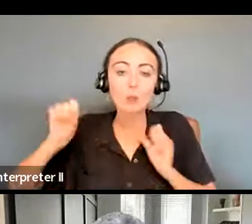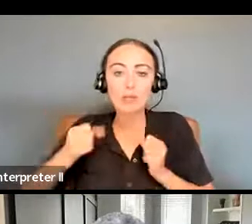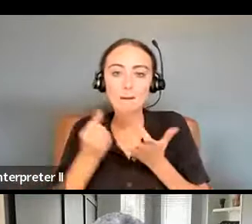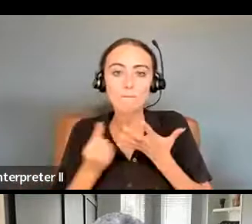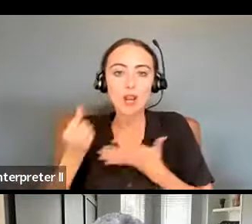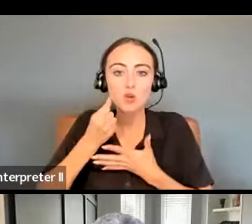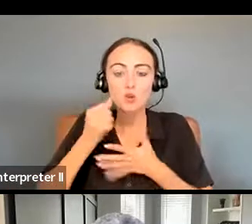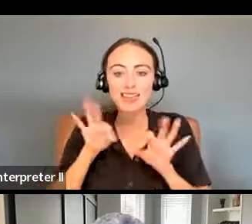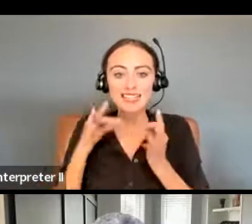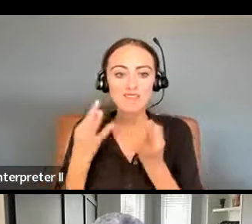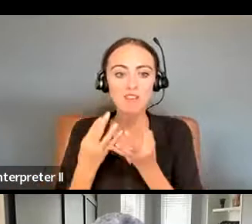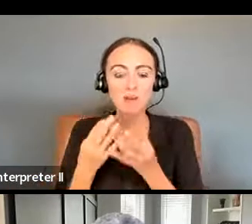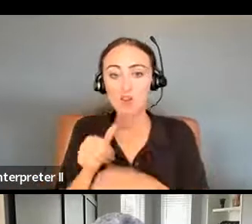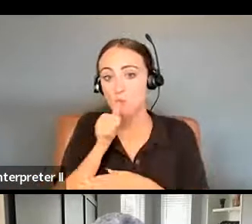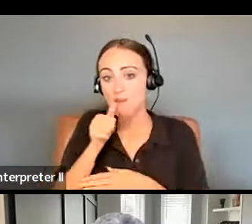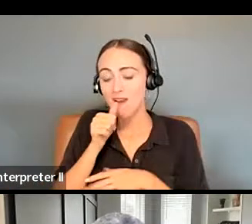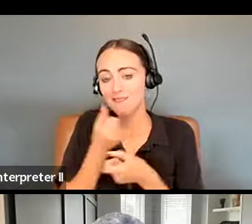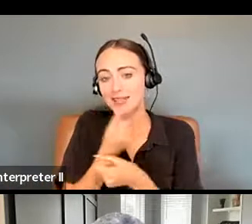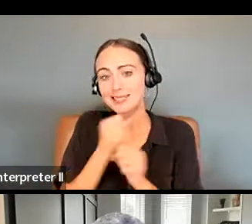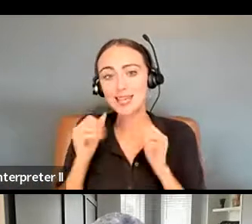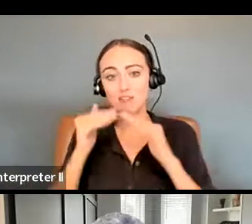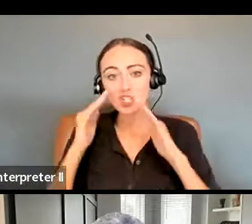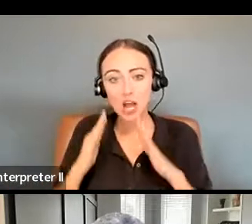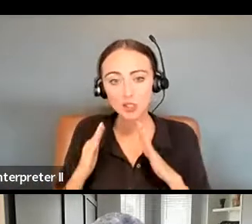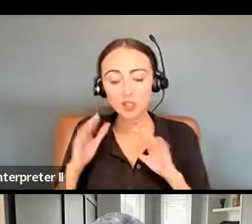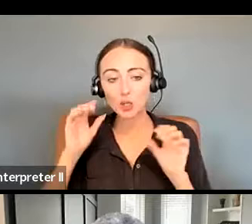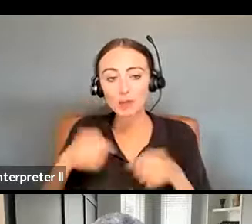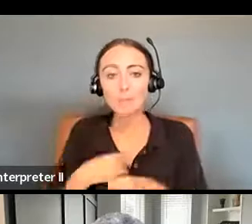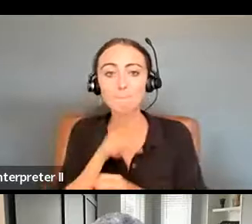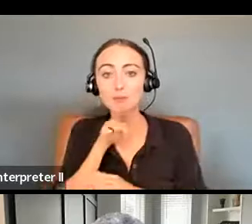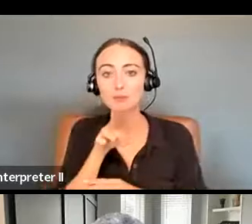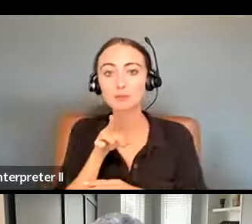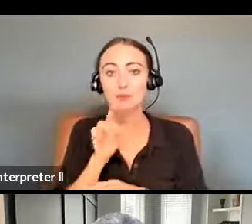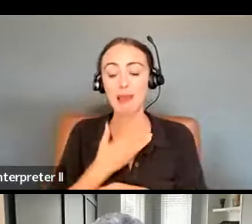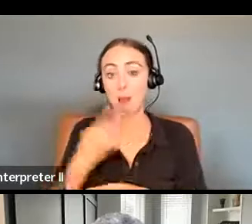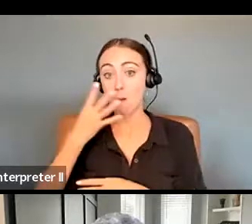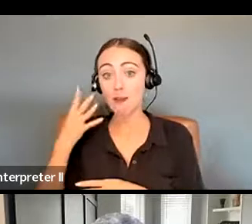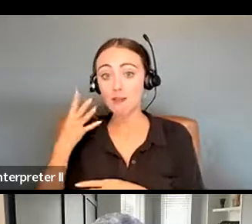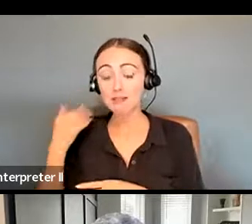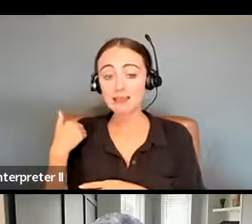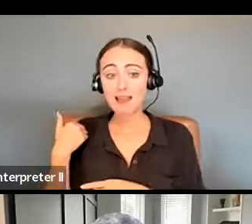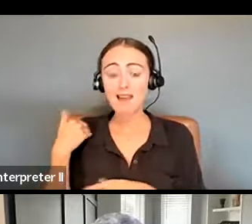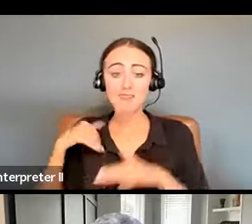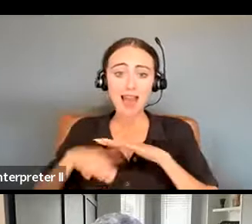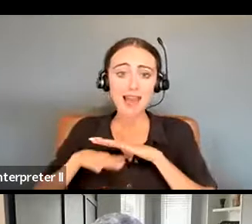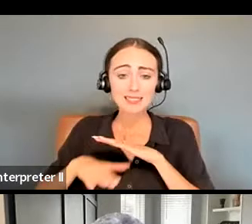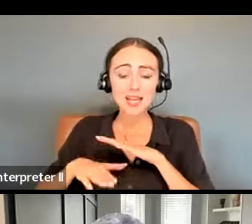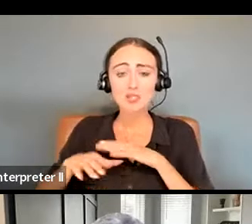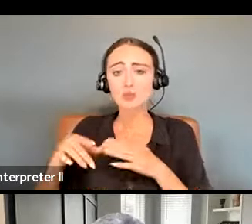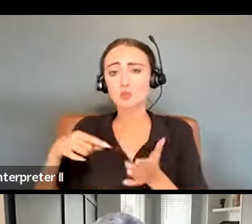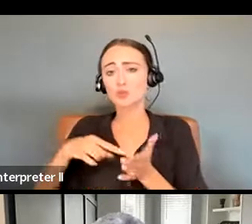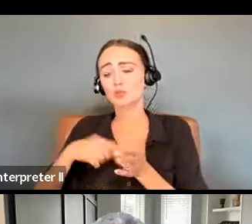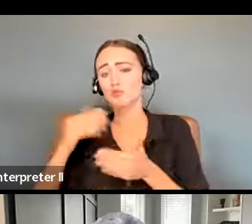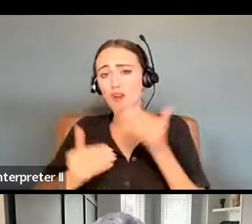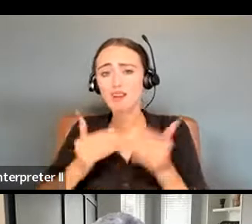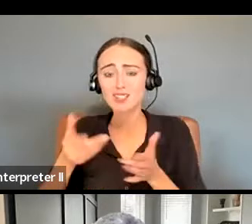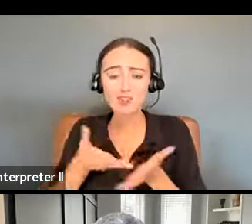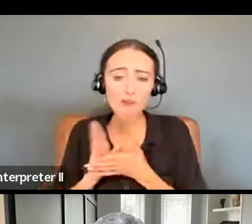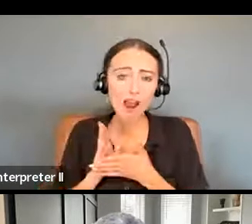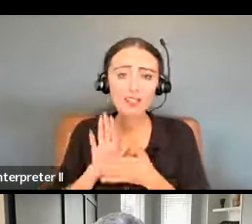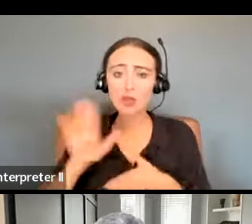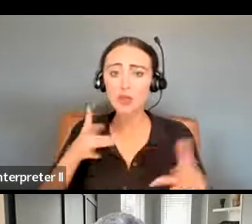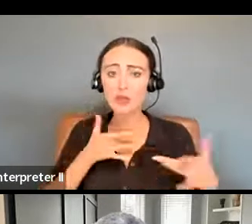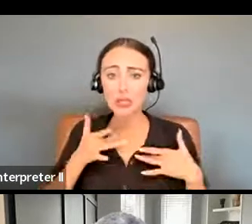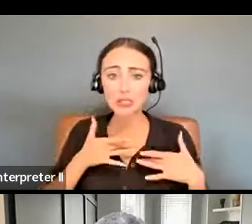prioritize families for private and safe shelters. We can ensure our migrants have access to due process rights and